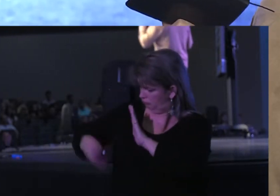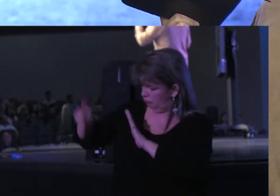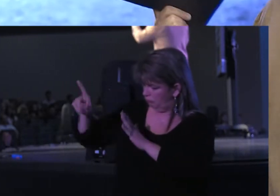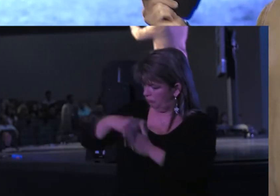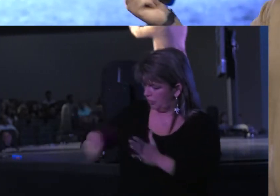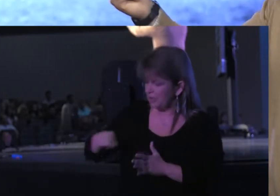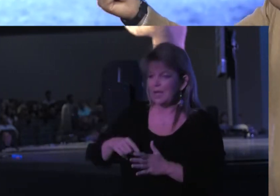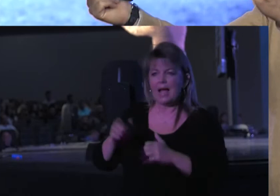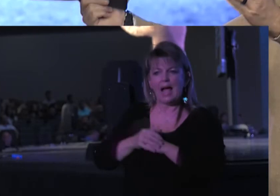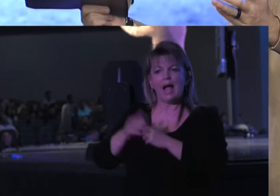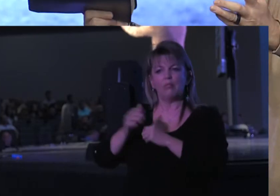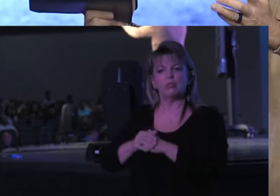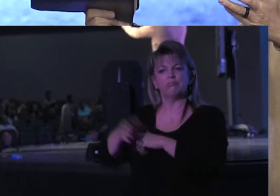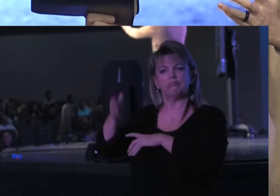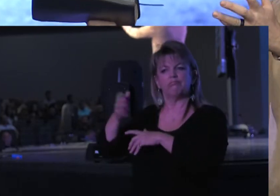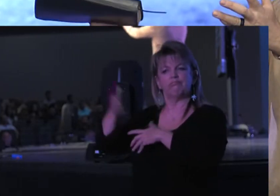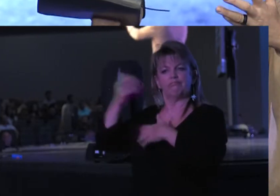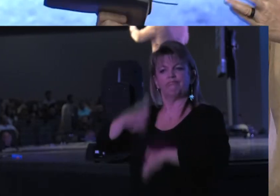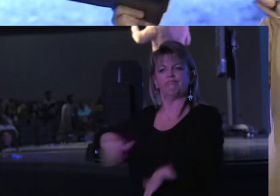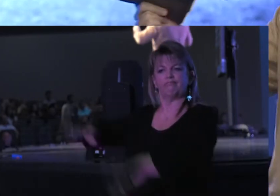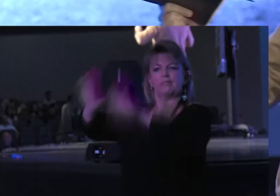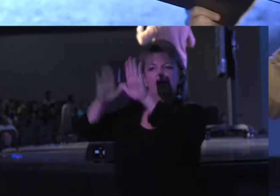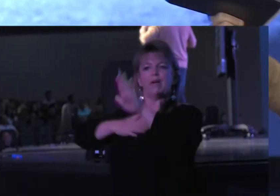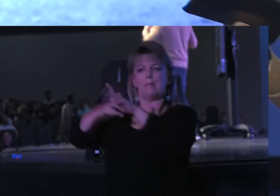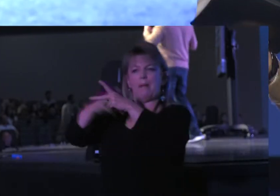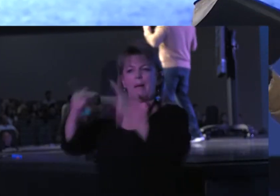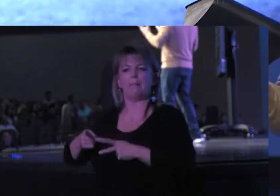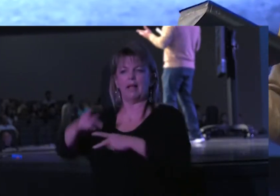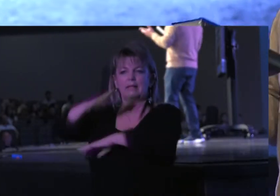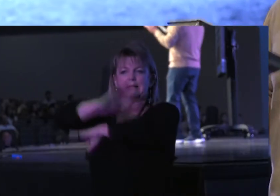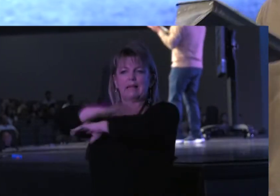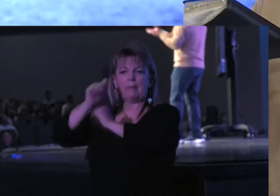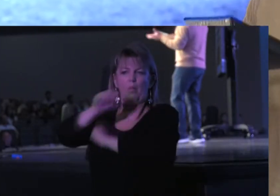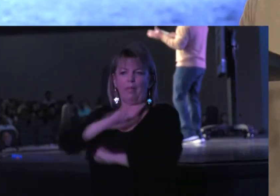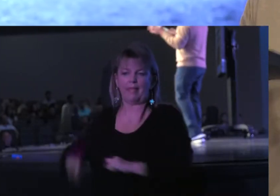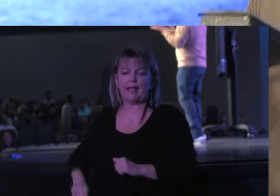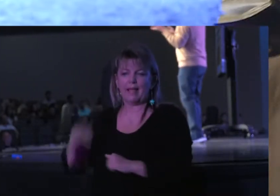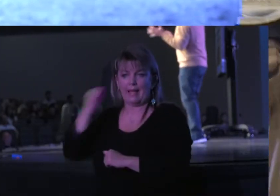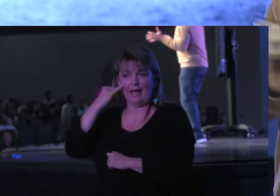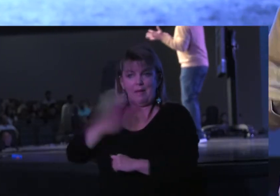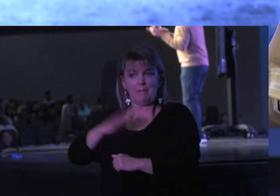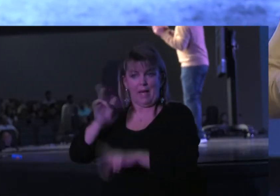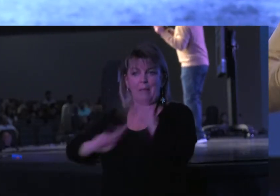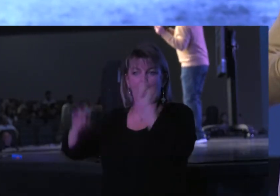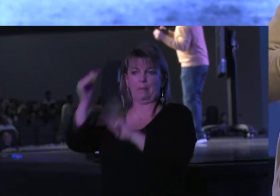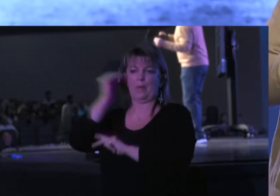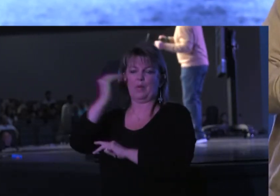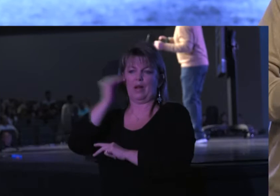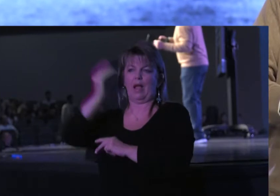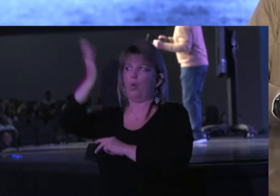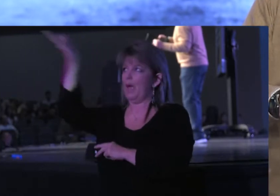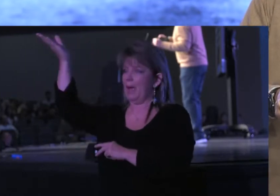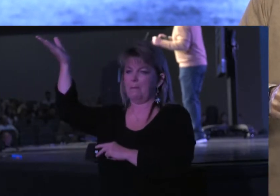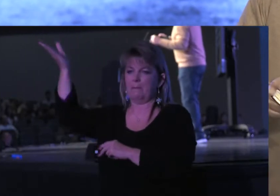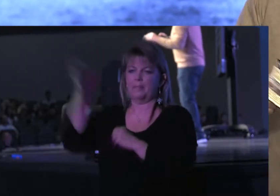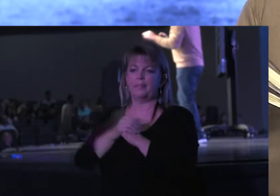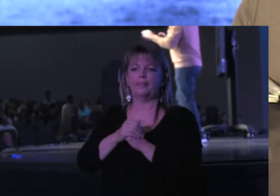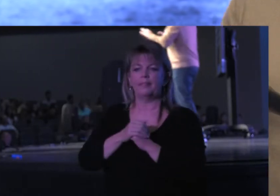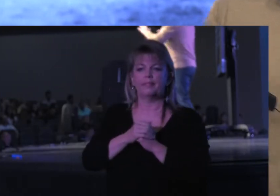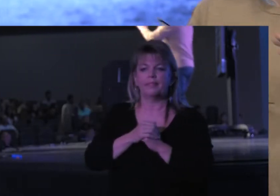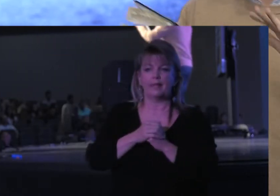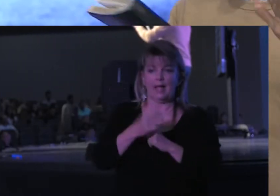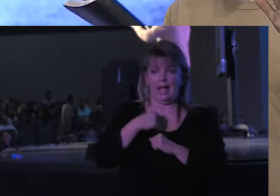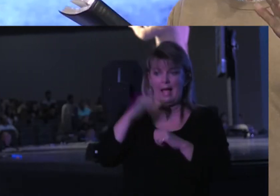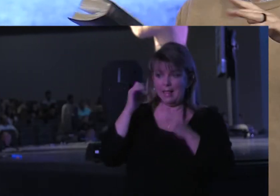I would give my place up at the table of the king if it were for my people to come to know him.